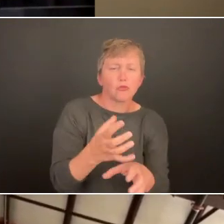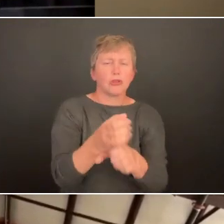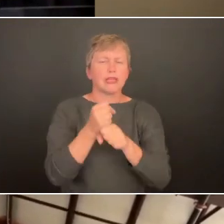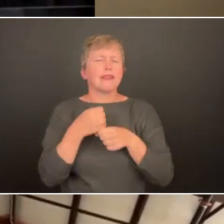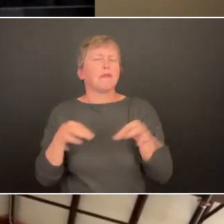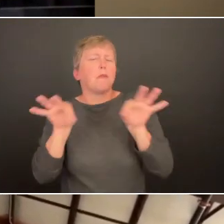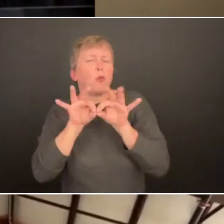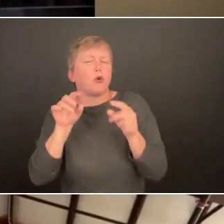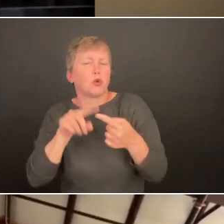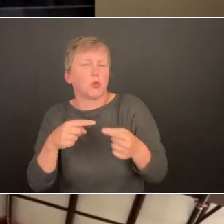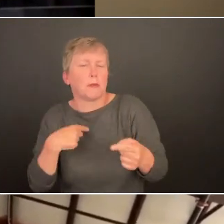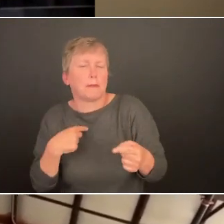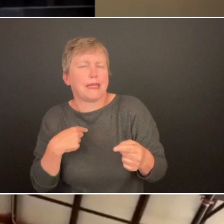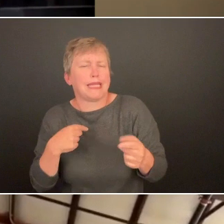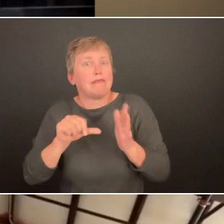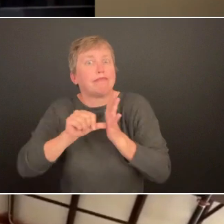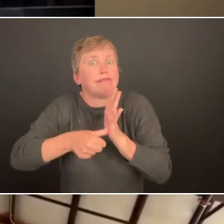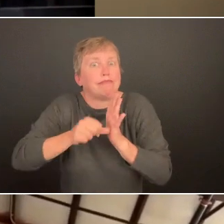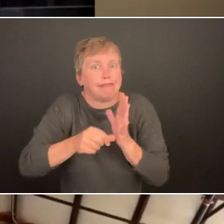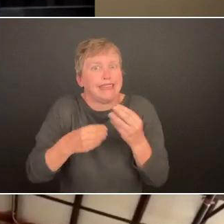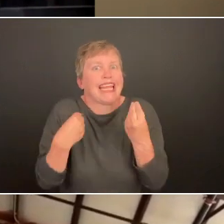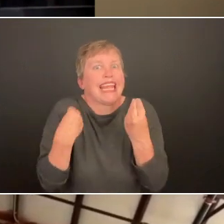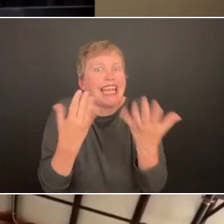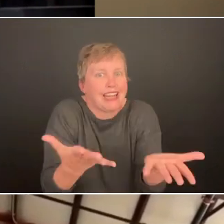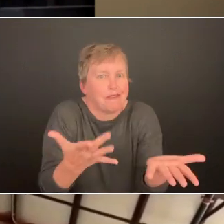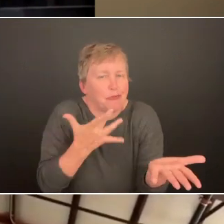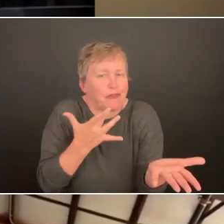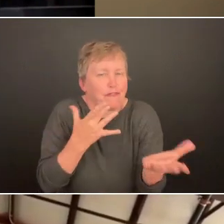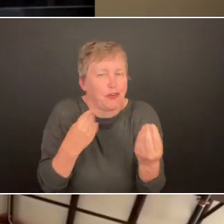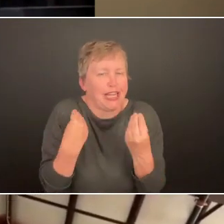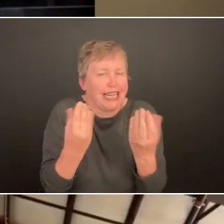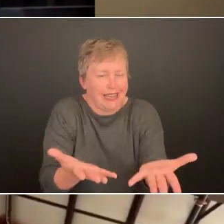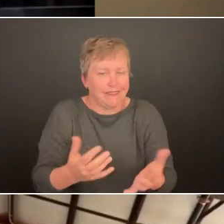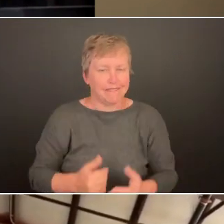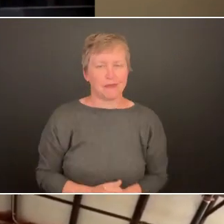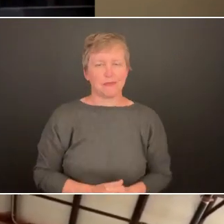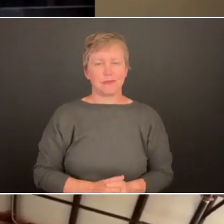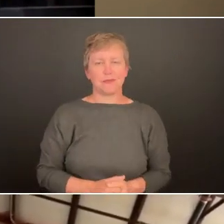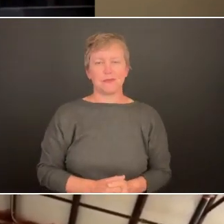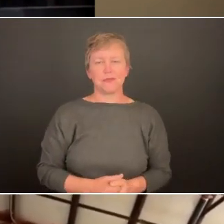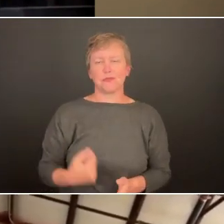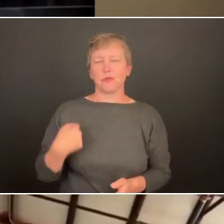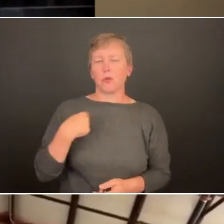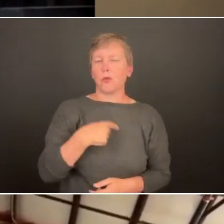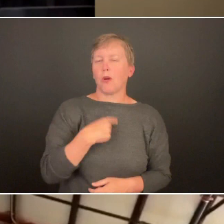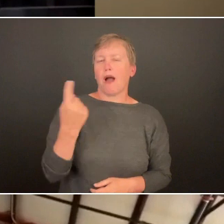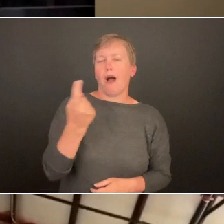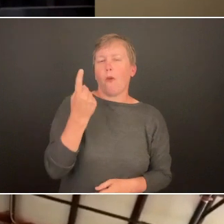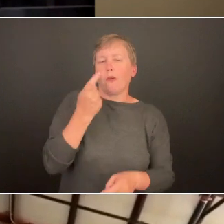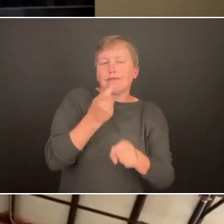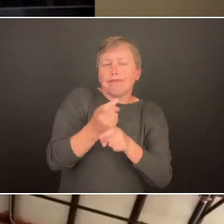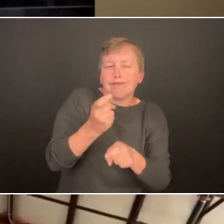or, just trying different things, oral sex, that kind of stuff is, for me, is a very big deal.